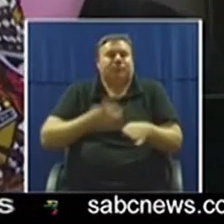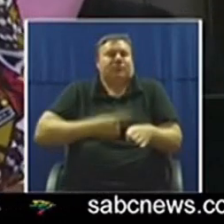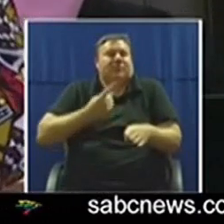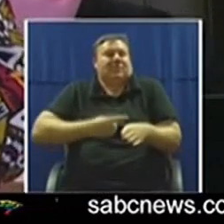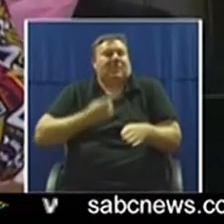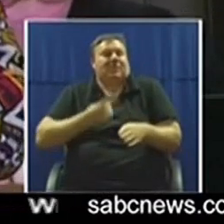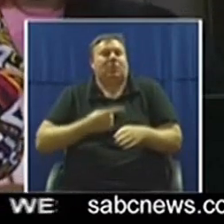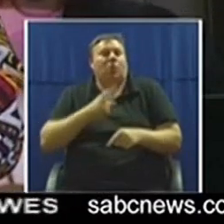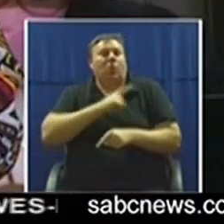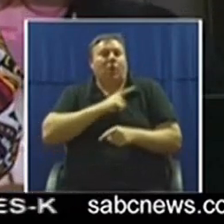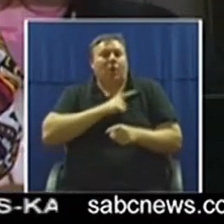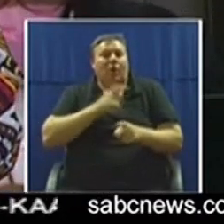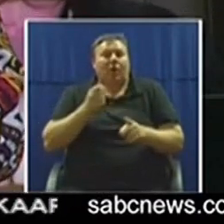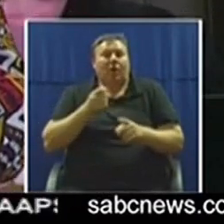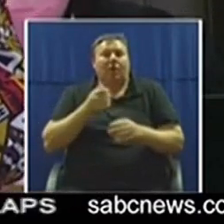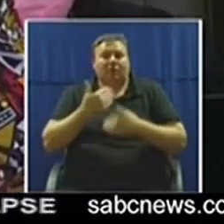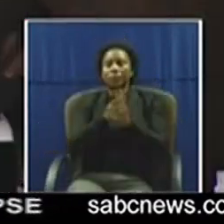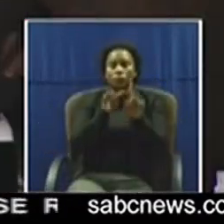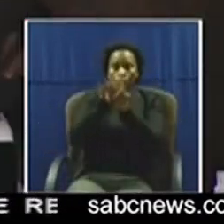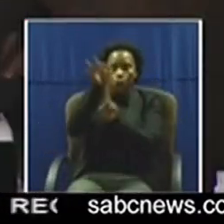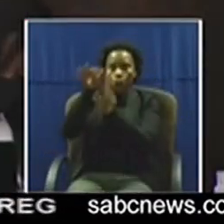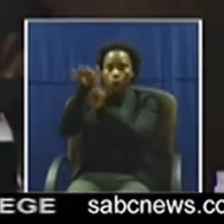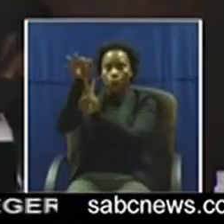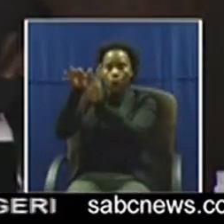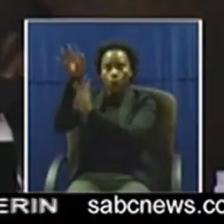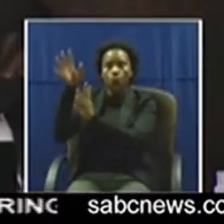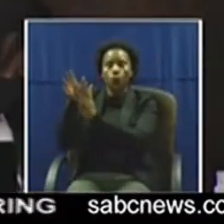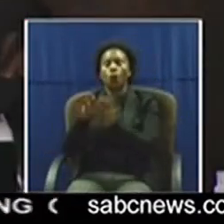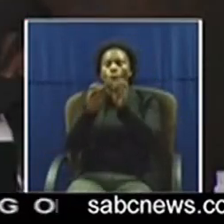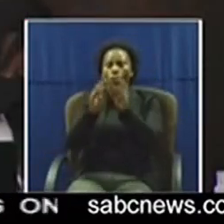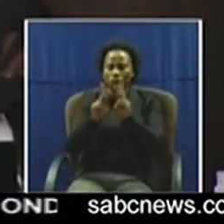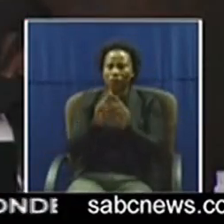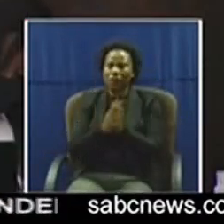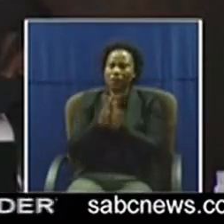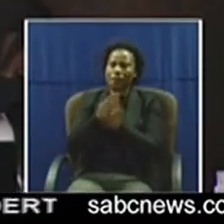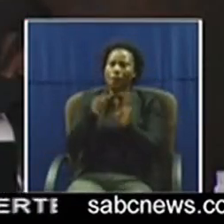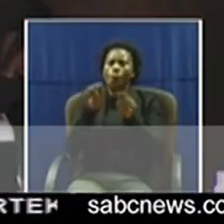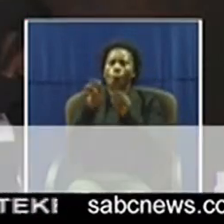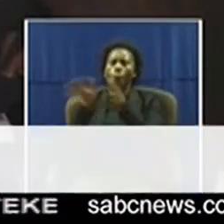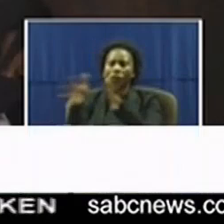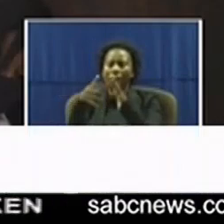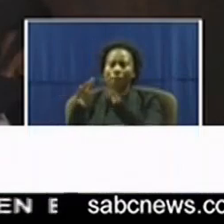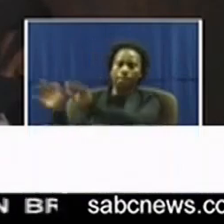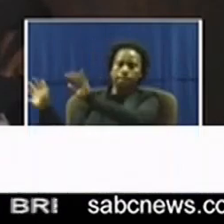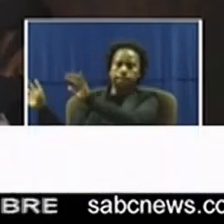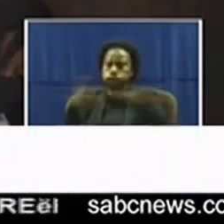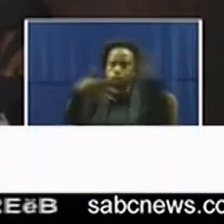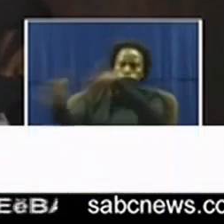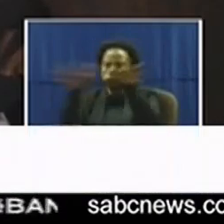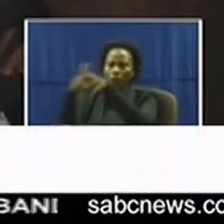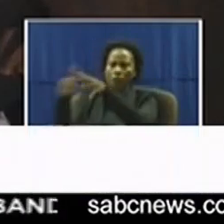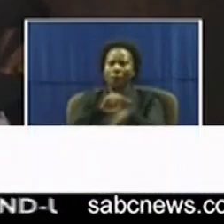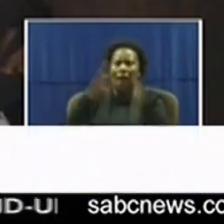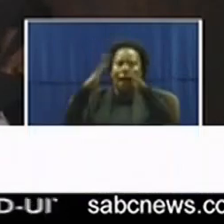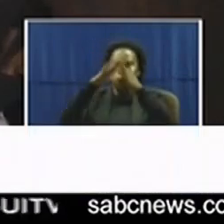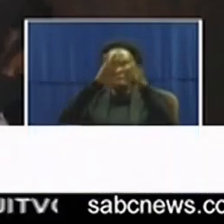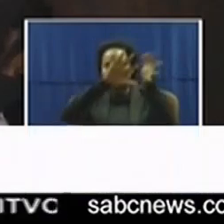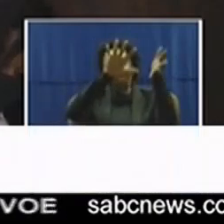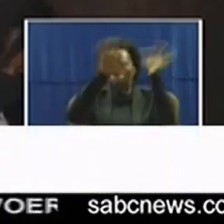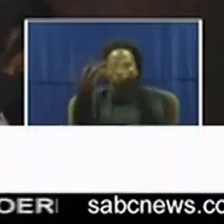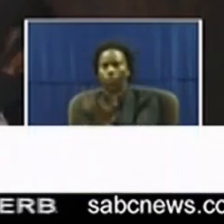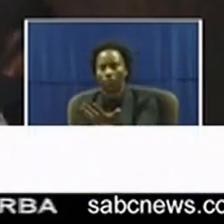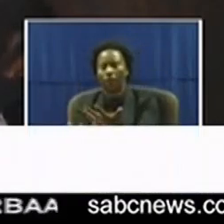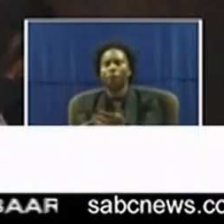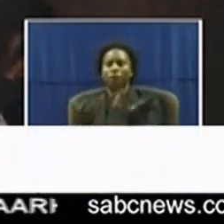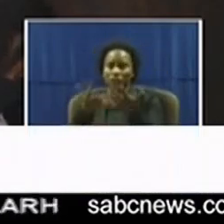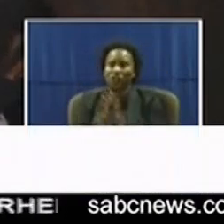they battle endemic unemployment. South Africa entered the pandemic, teetering on the edge of economic